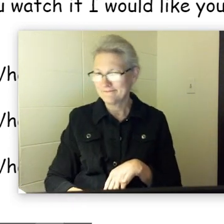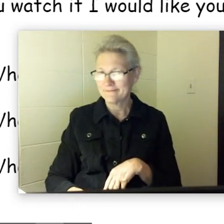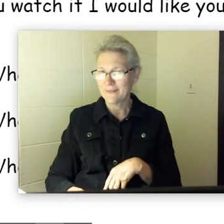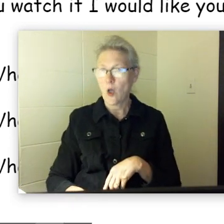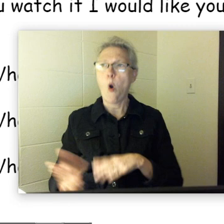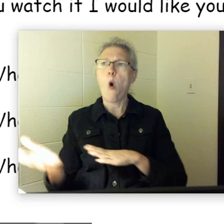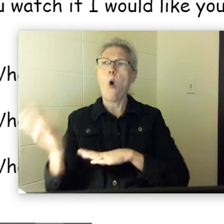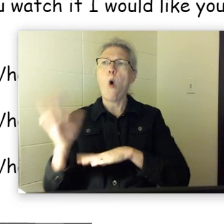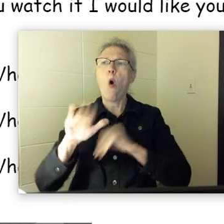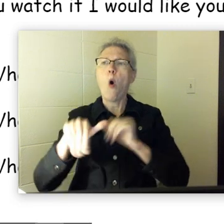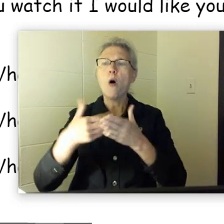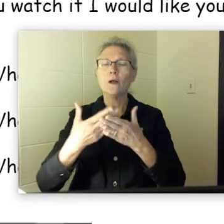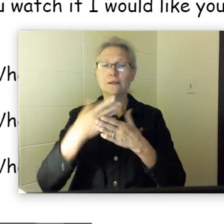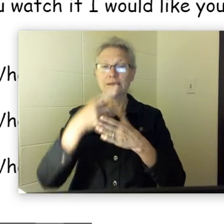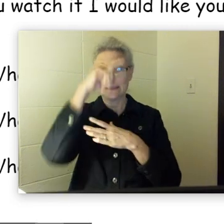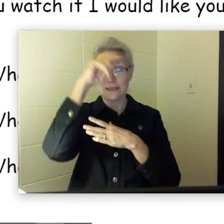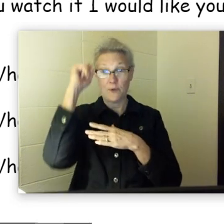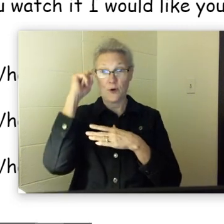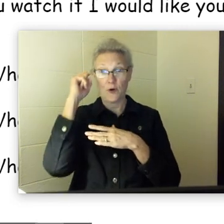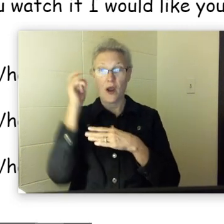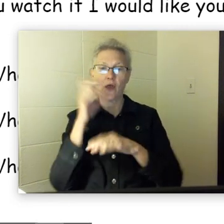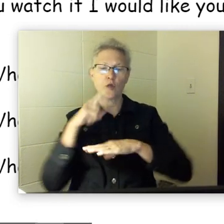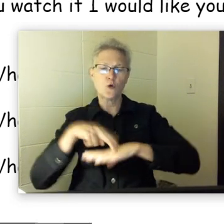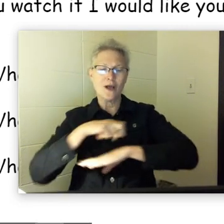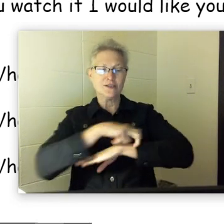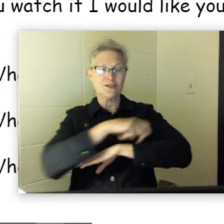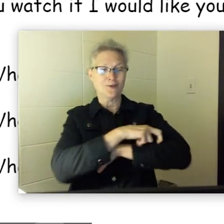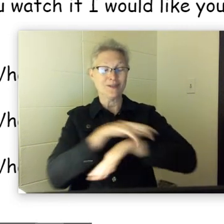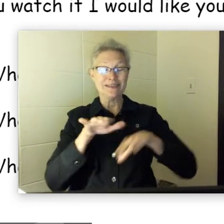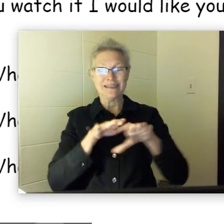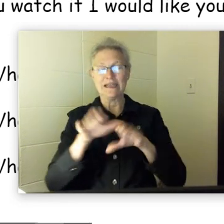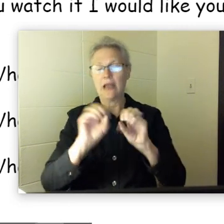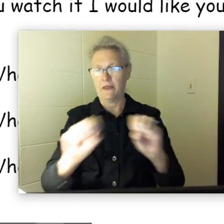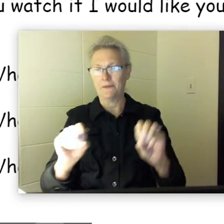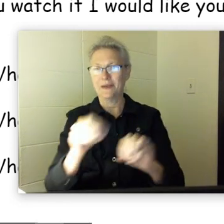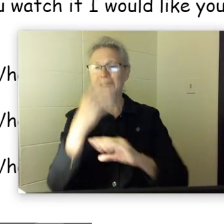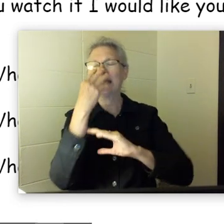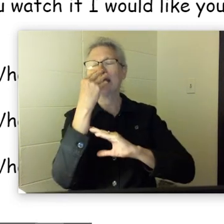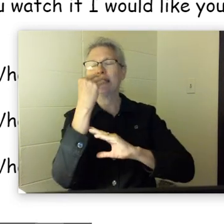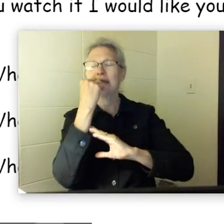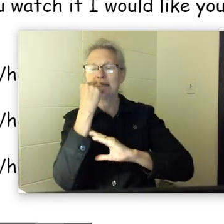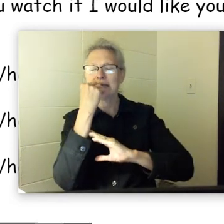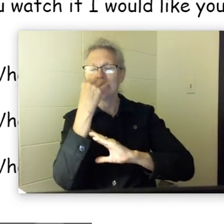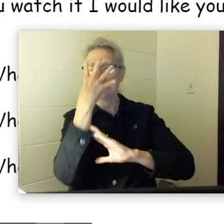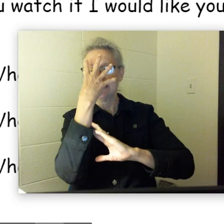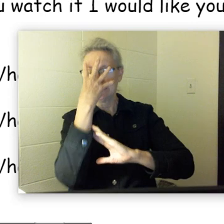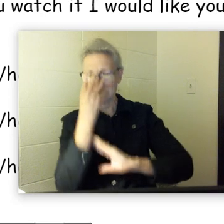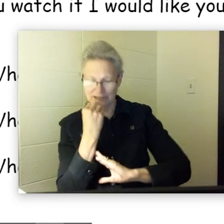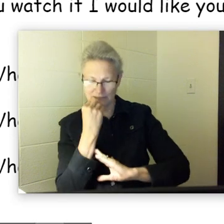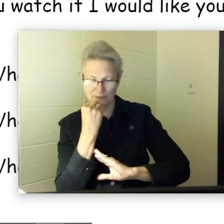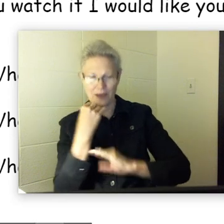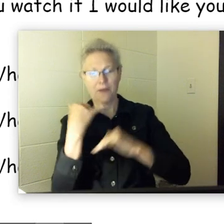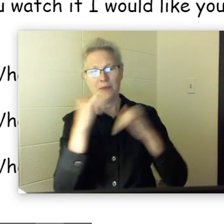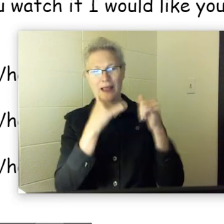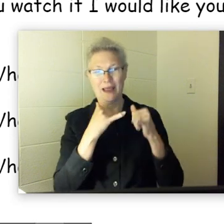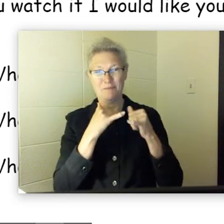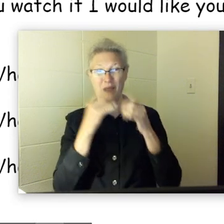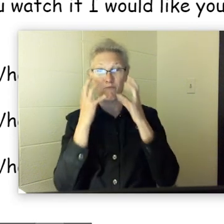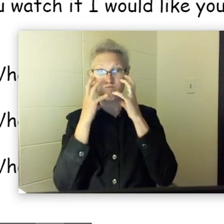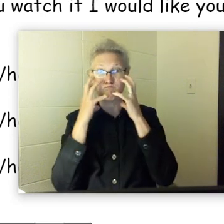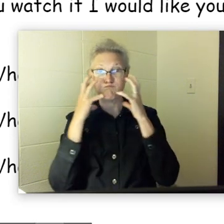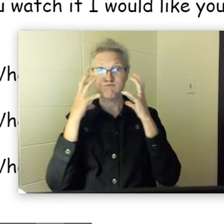All summer, the grasshopper did nothing but eat, sleep, and play. He became even fatter.